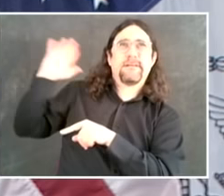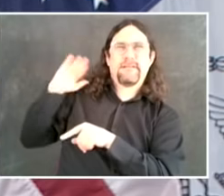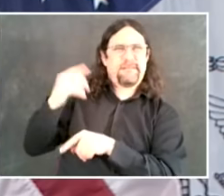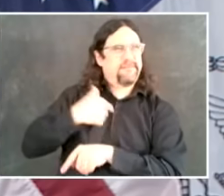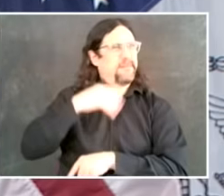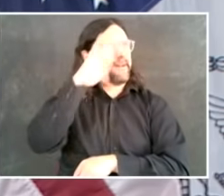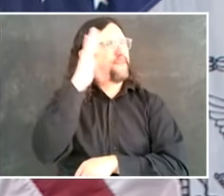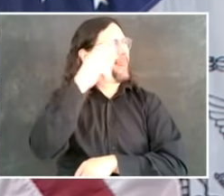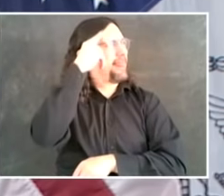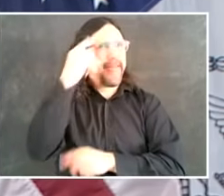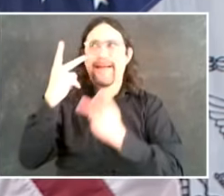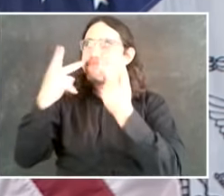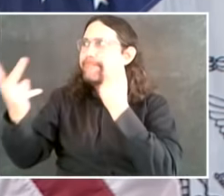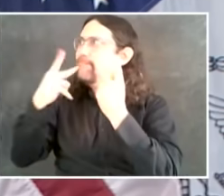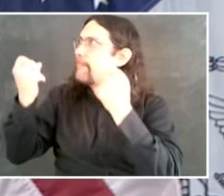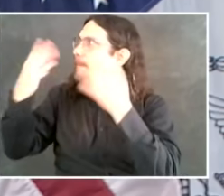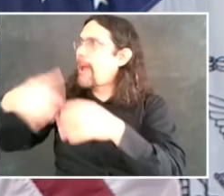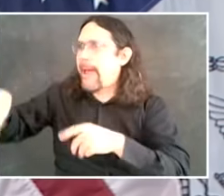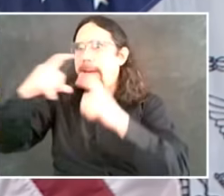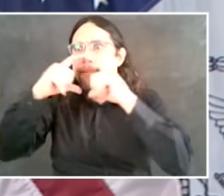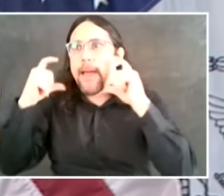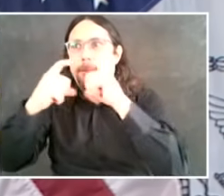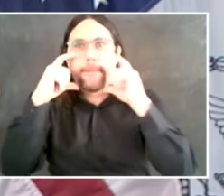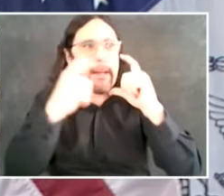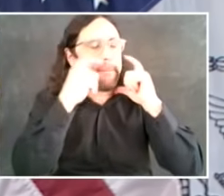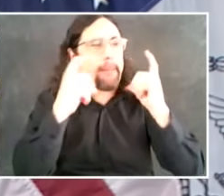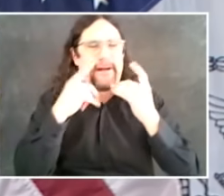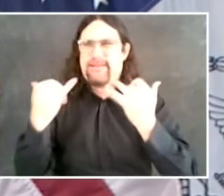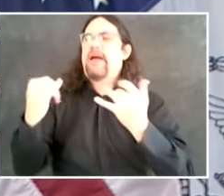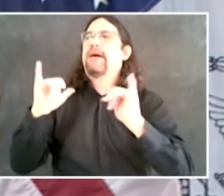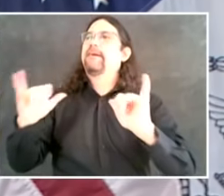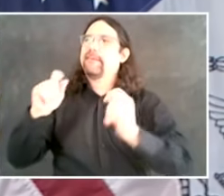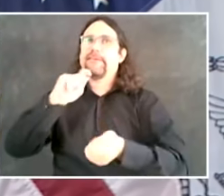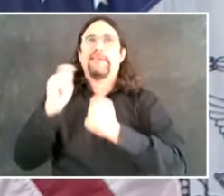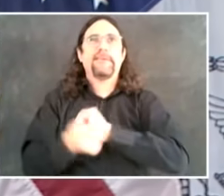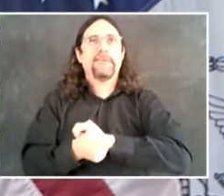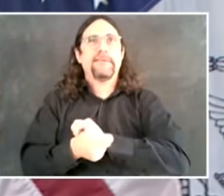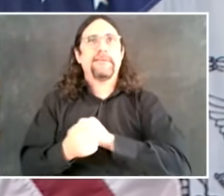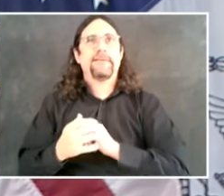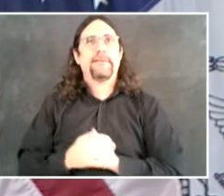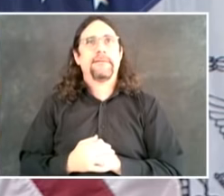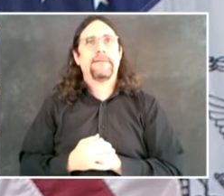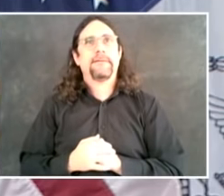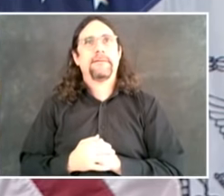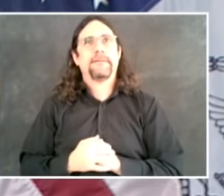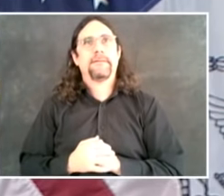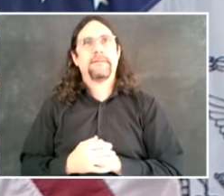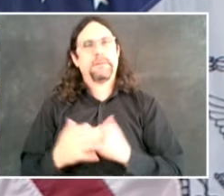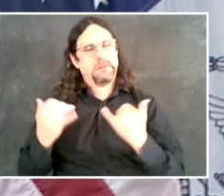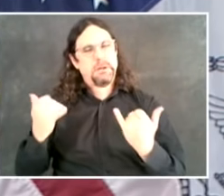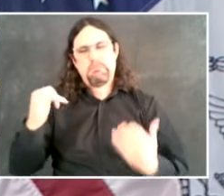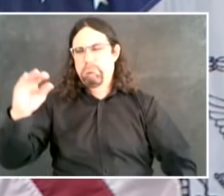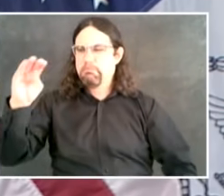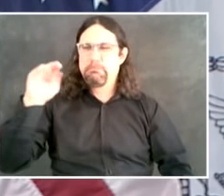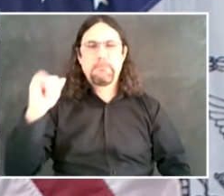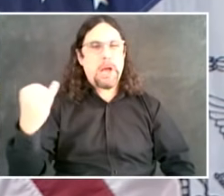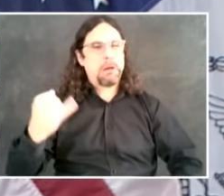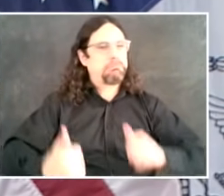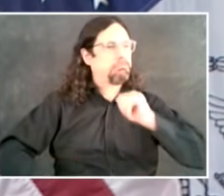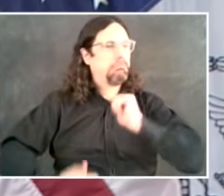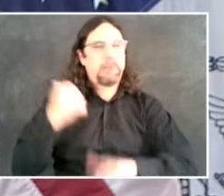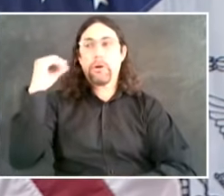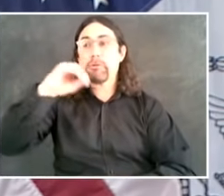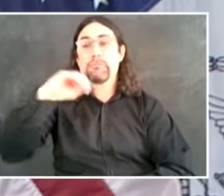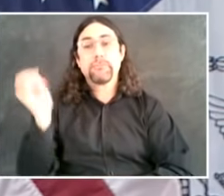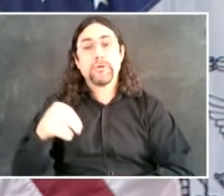two, noticing that the vast majority of people are wearing face coverings, and we're going to make that easier and easier. But people are doing it right overwhelmingly.